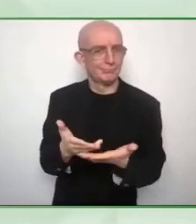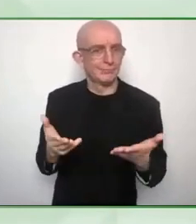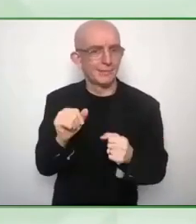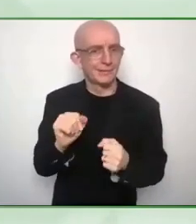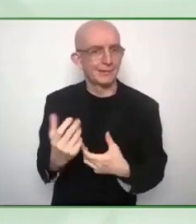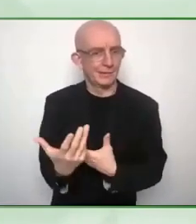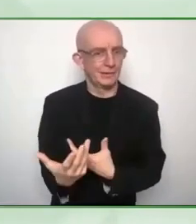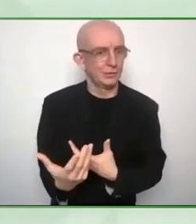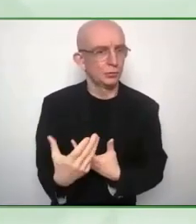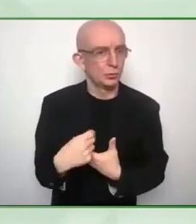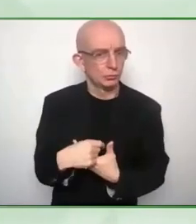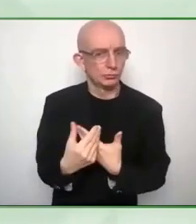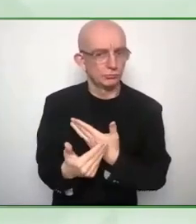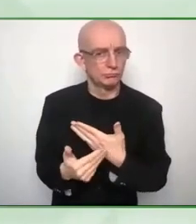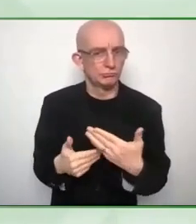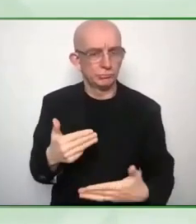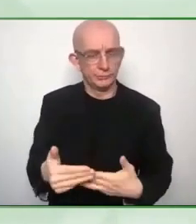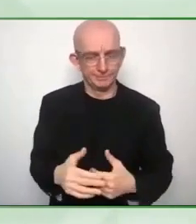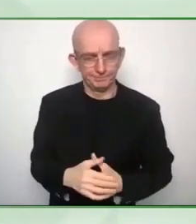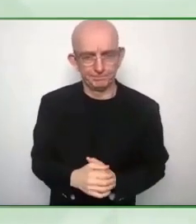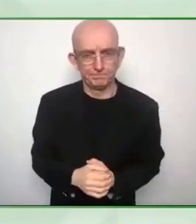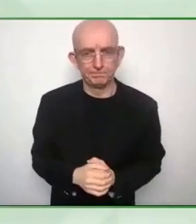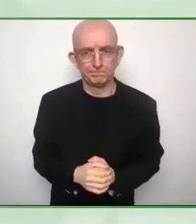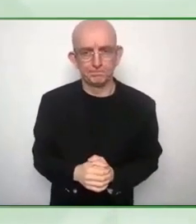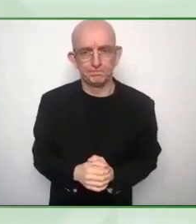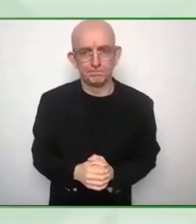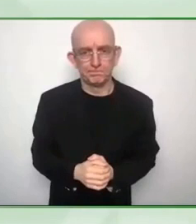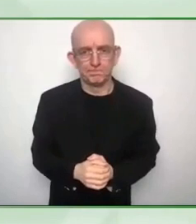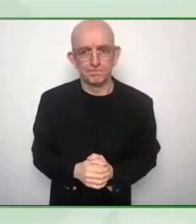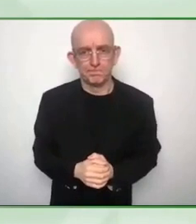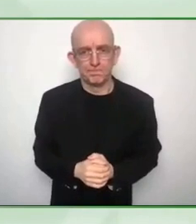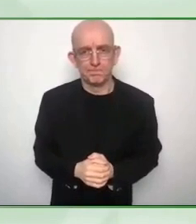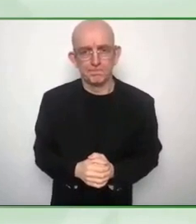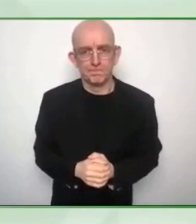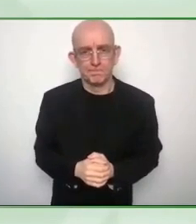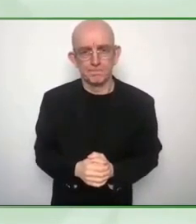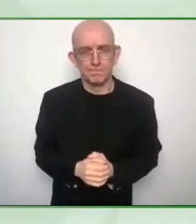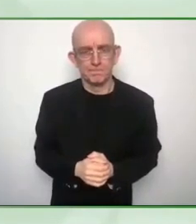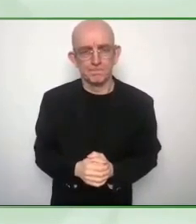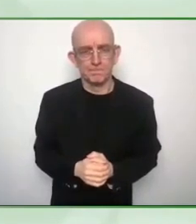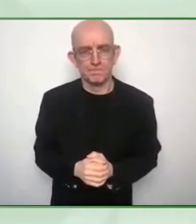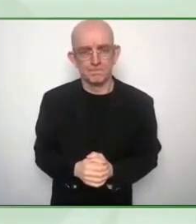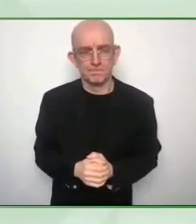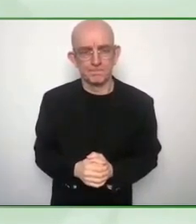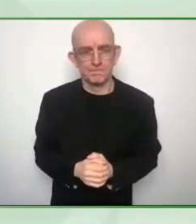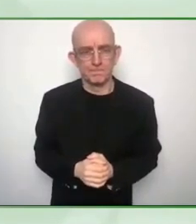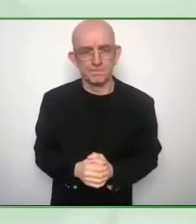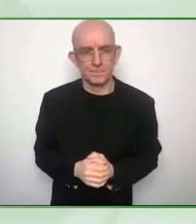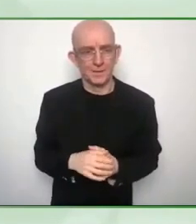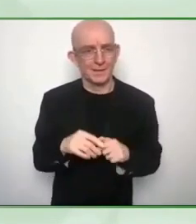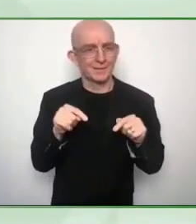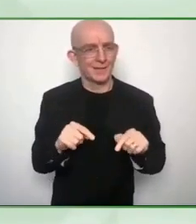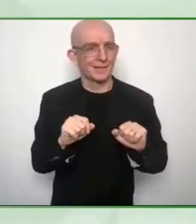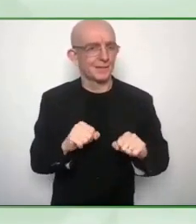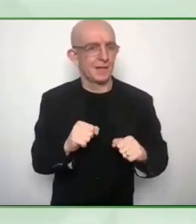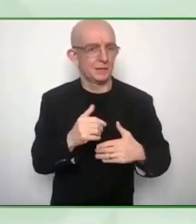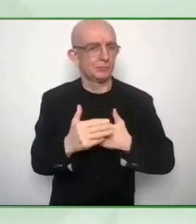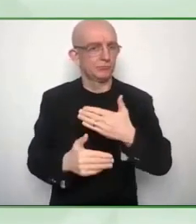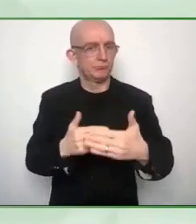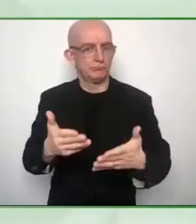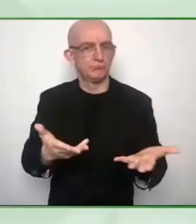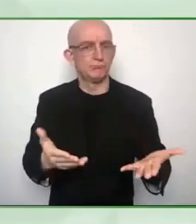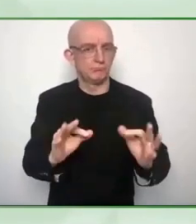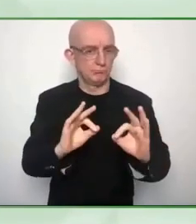4 years on the four main topics of the convention, so accessibility, education, employment, and independent living,